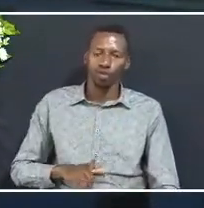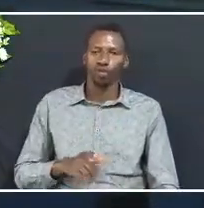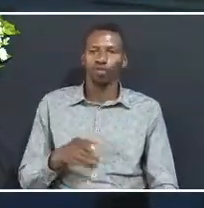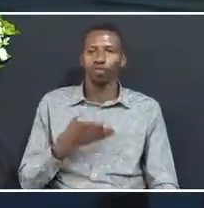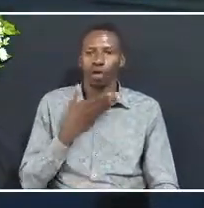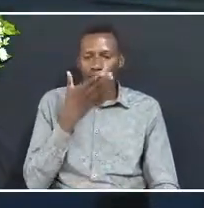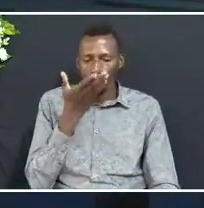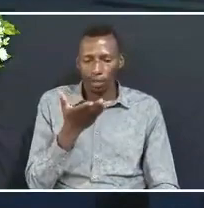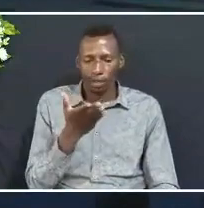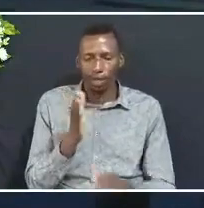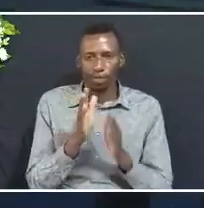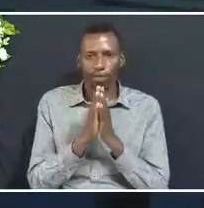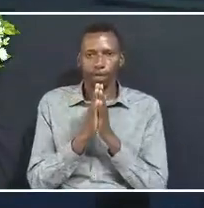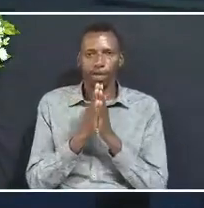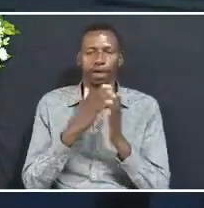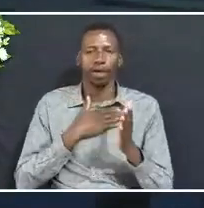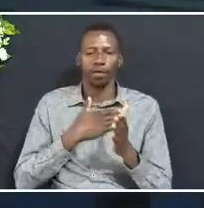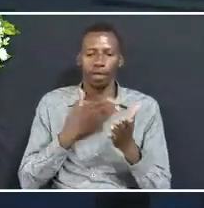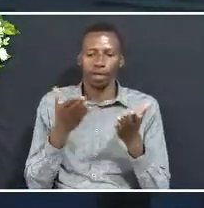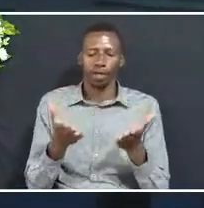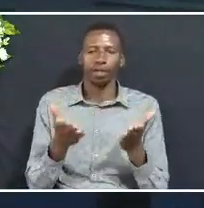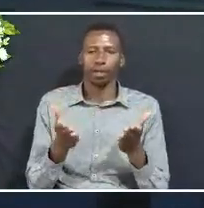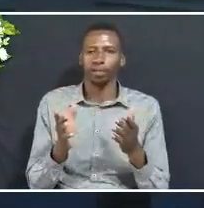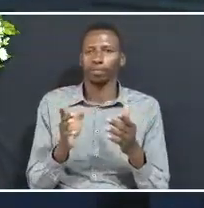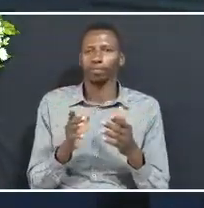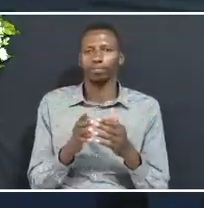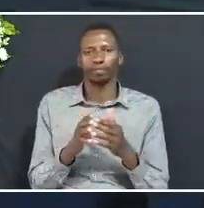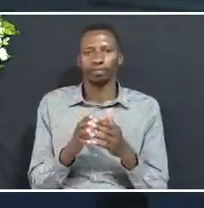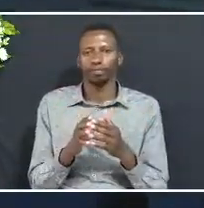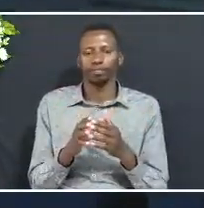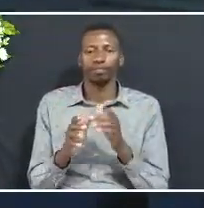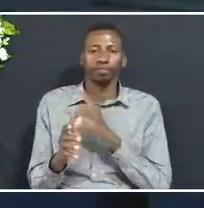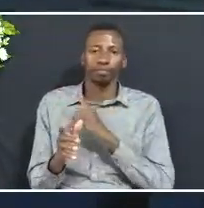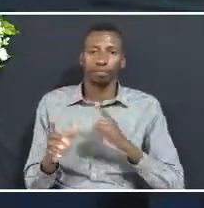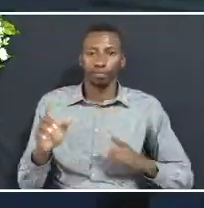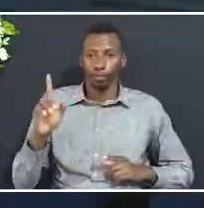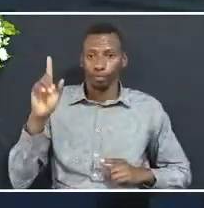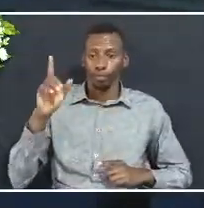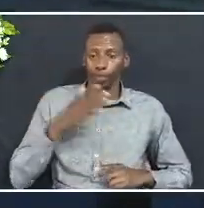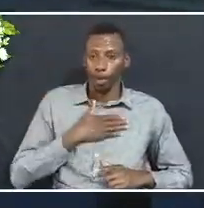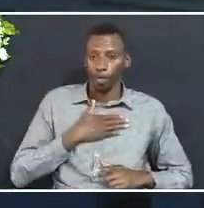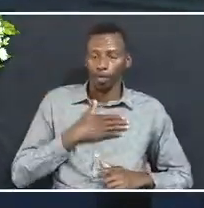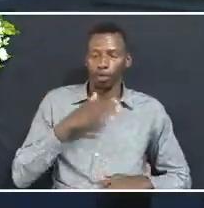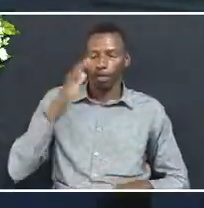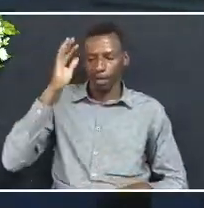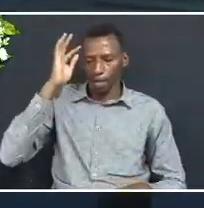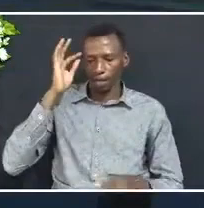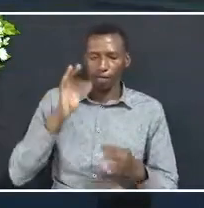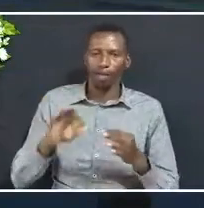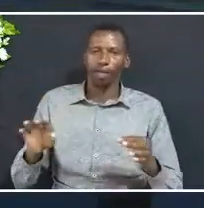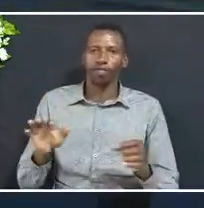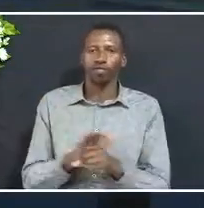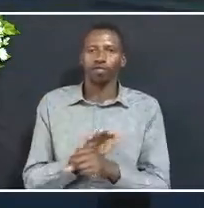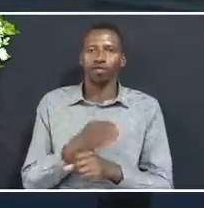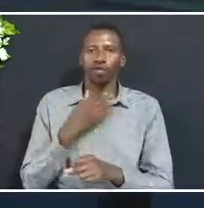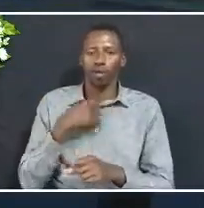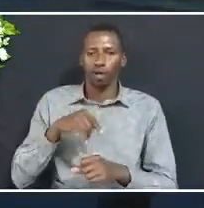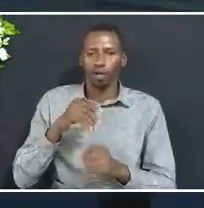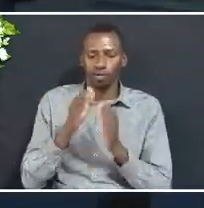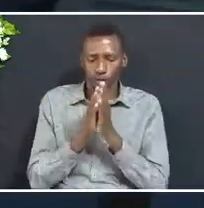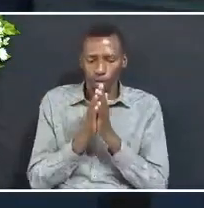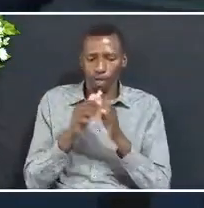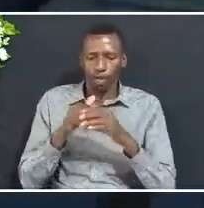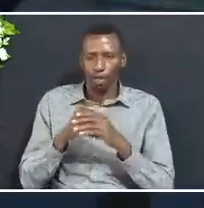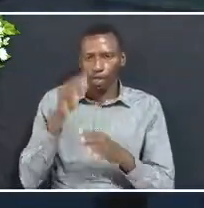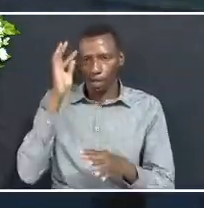then when we prayed. Our Lord is faithful. He wants us to pray in faith that He knows what is